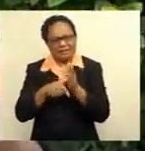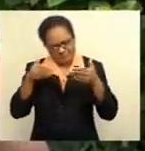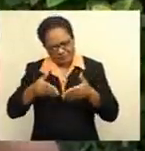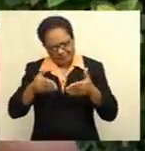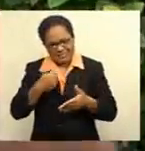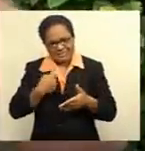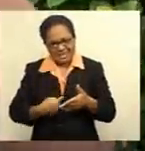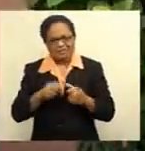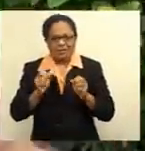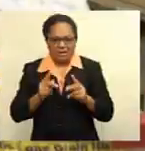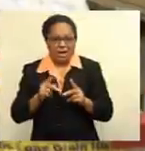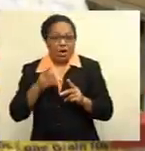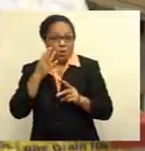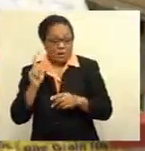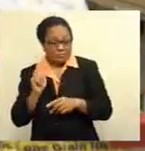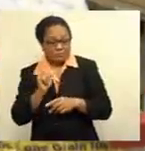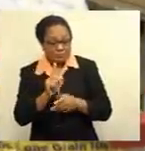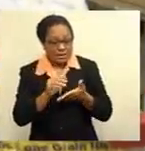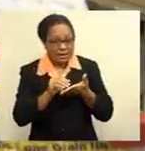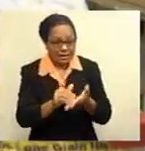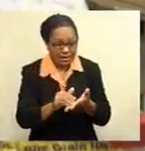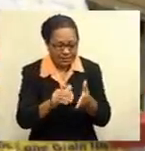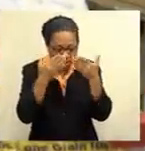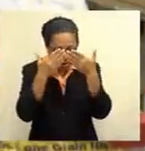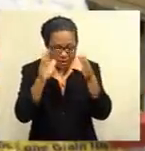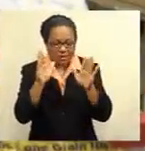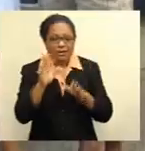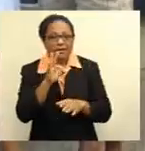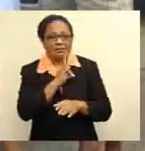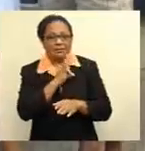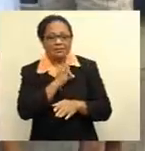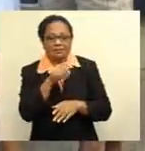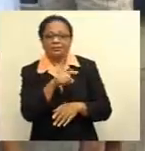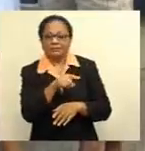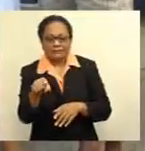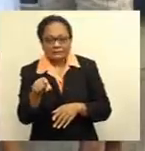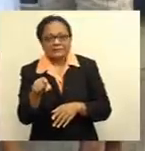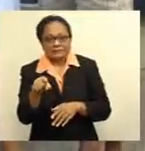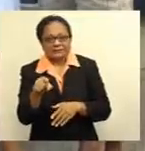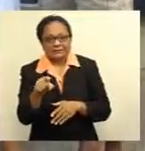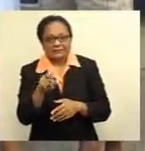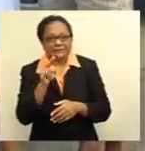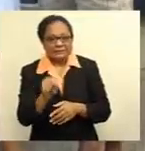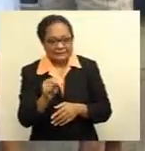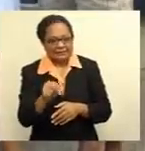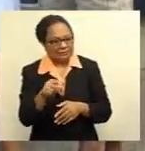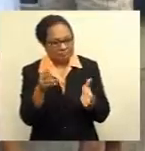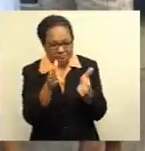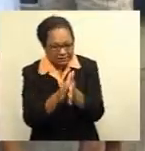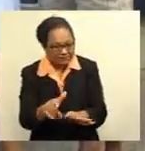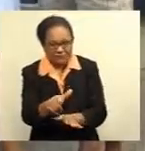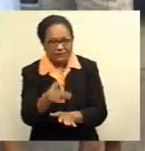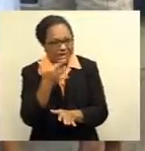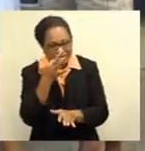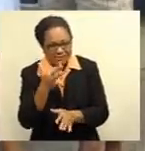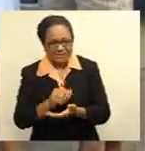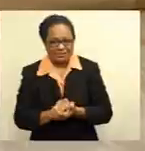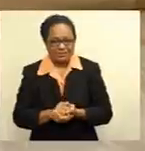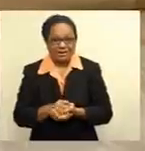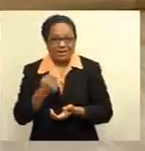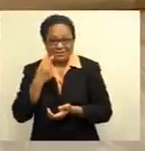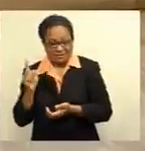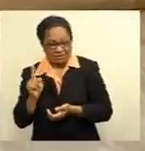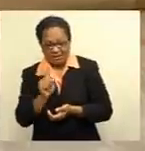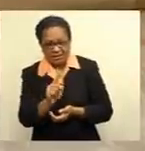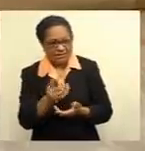kind of things and you take it to deliver on the ground, then you realize how some people really need it. You walk in, I mean, I'm not saying it in a bad way, but you walk in and you see the